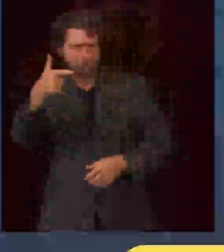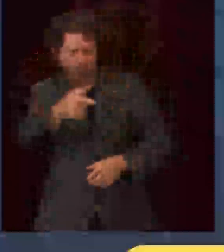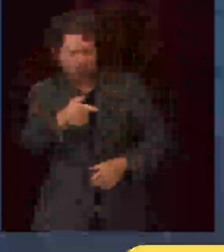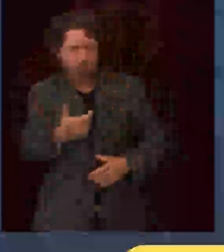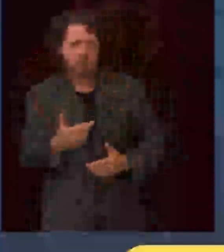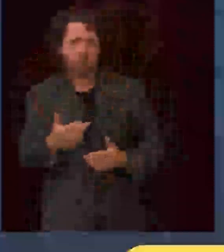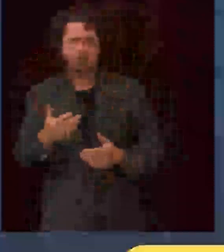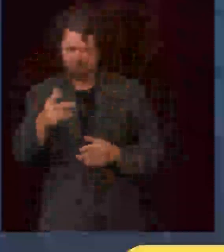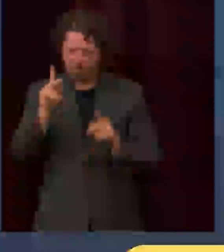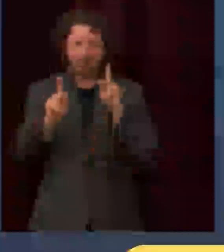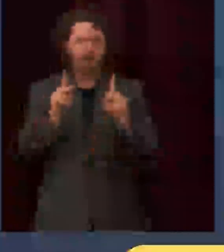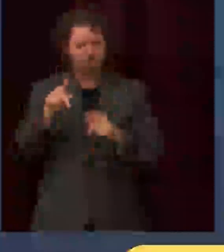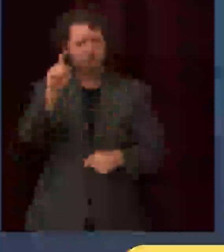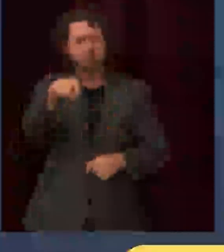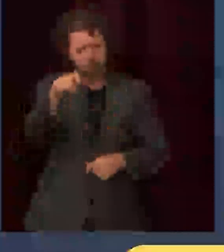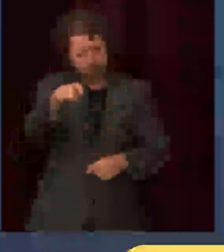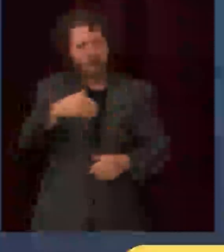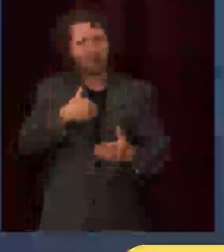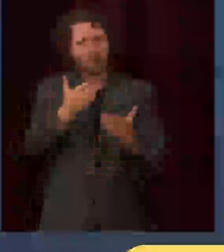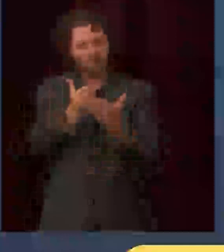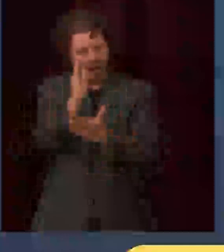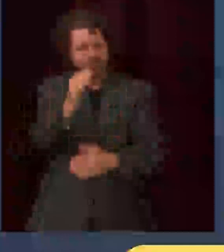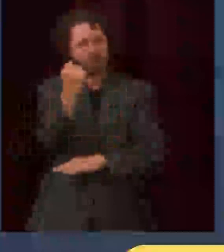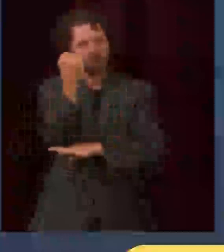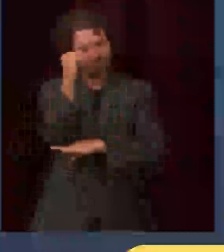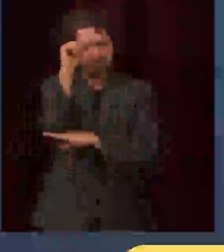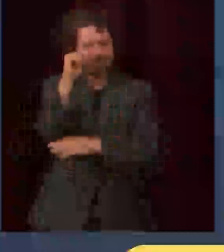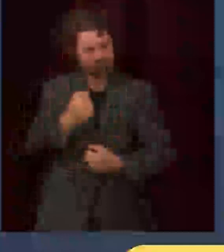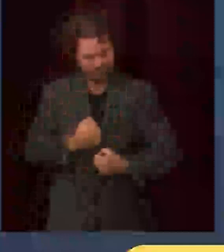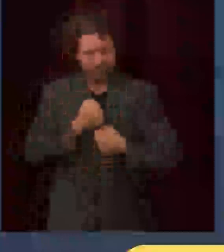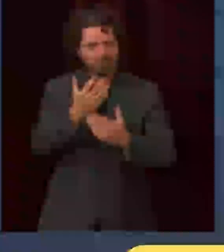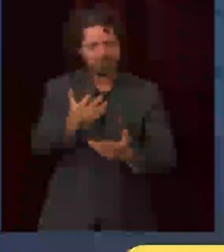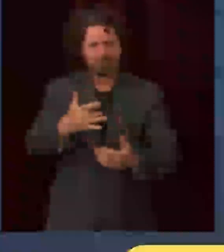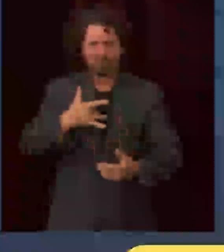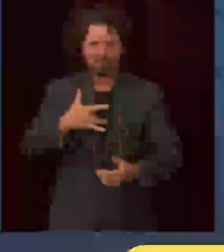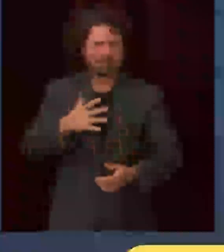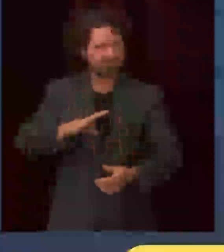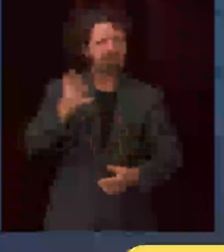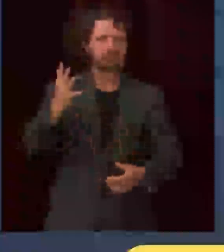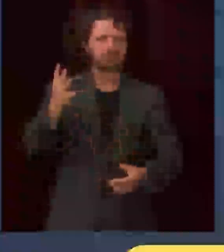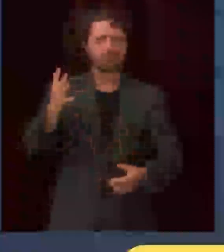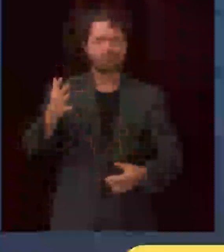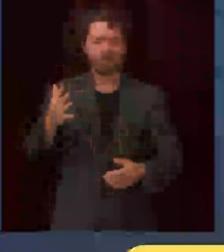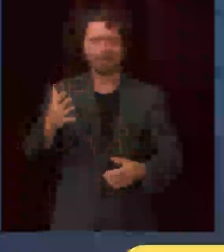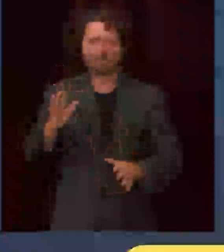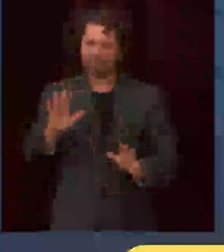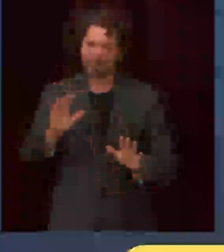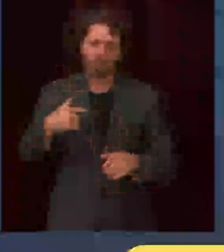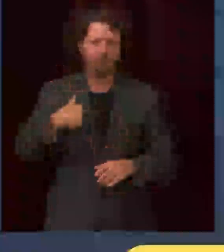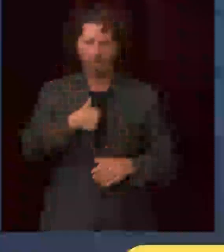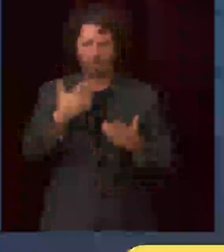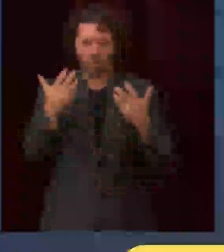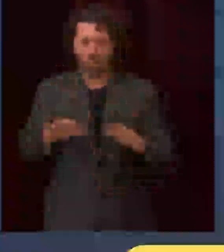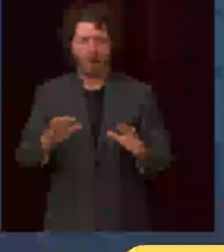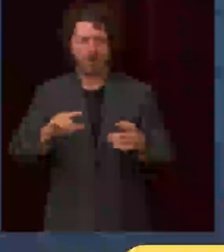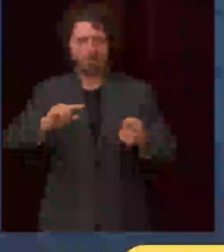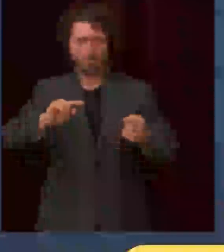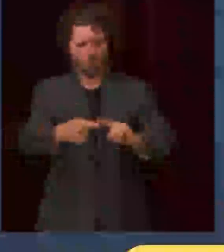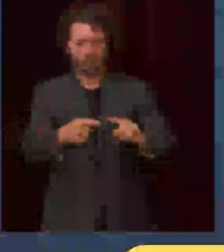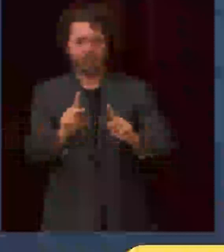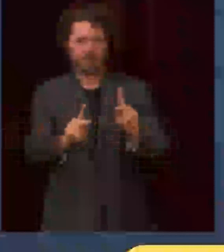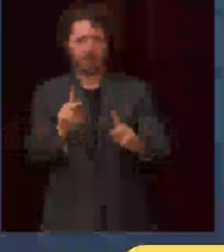right to express that. We hope that that's not in a way where people get hurt, and that's everybody's hope. In our situation, I haven't been briefed on